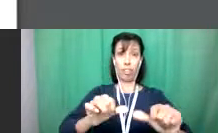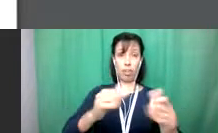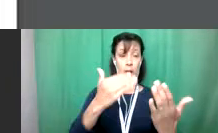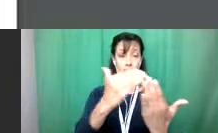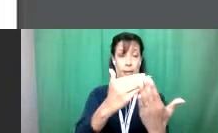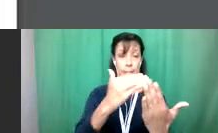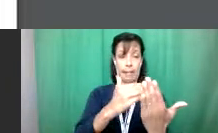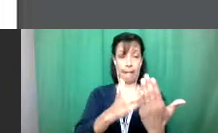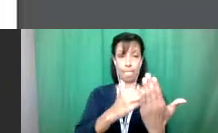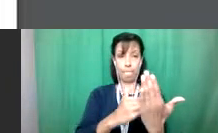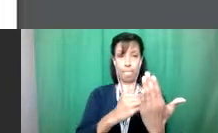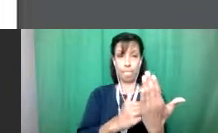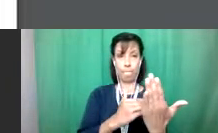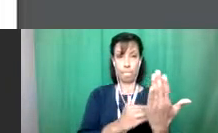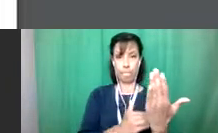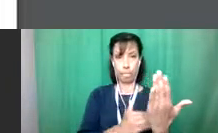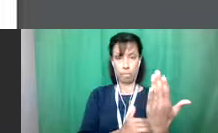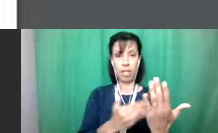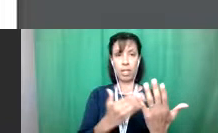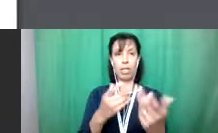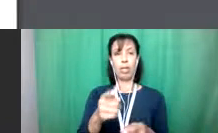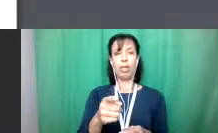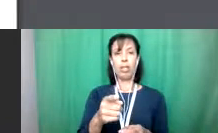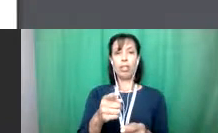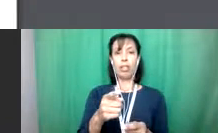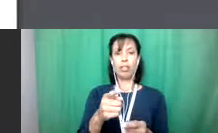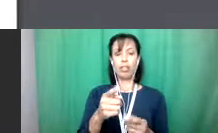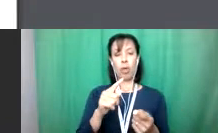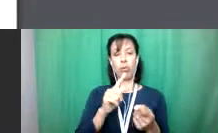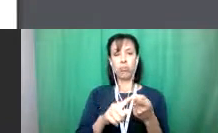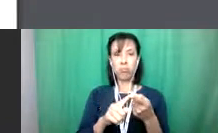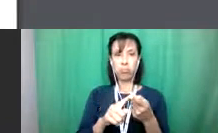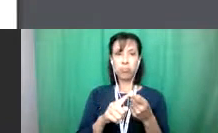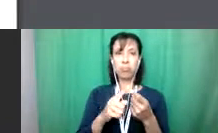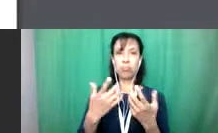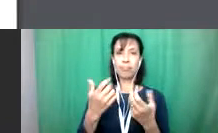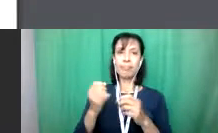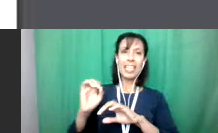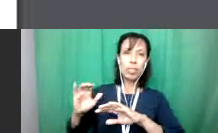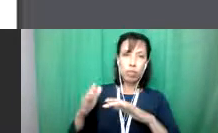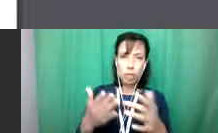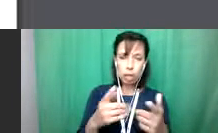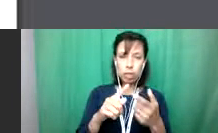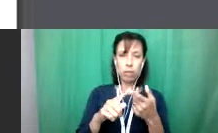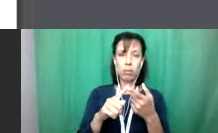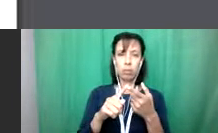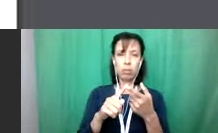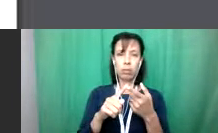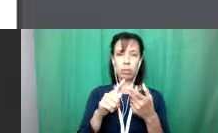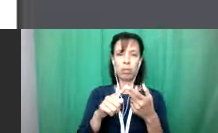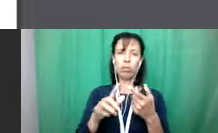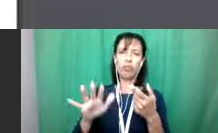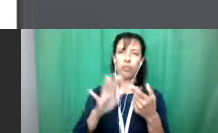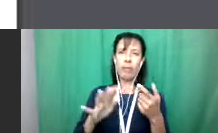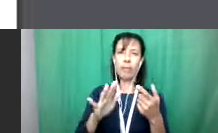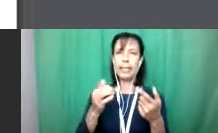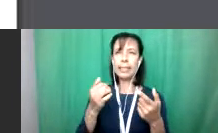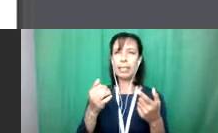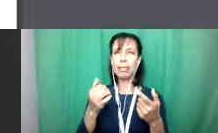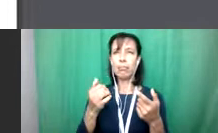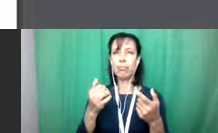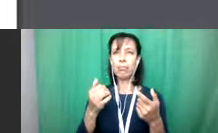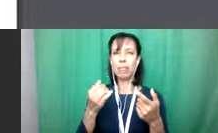main sections of your dissertation are going to be an introduction of roughly 600 words. Note